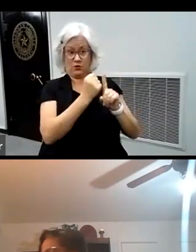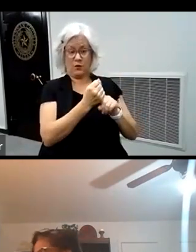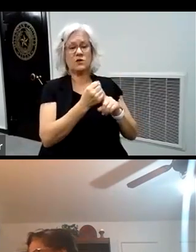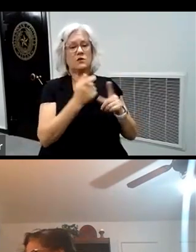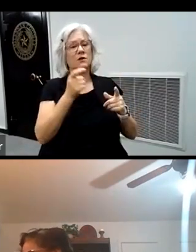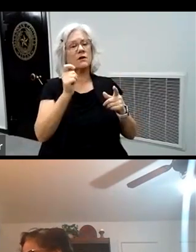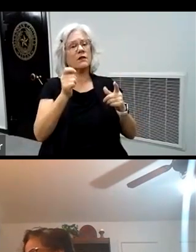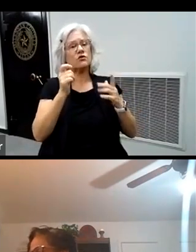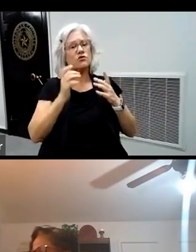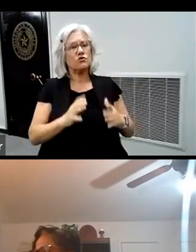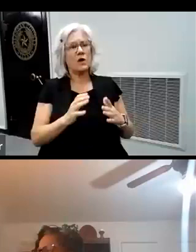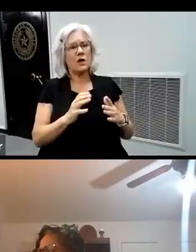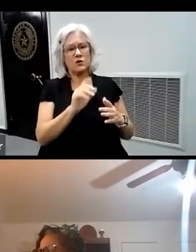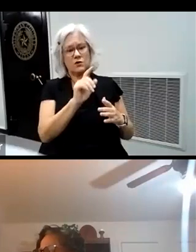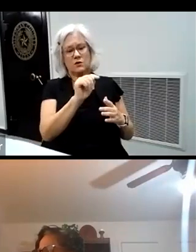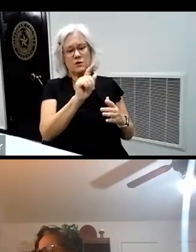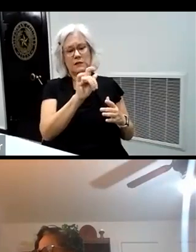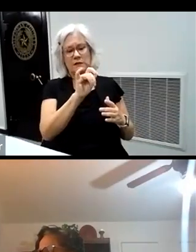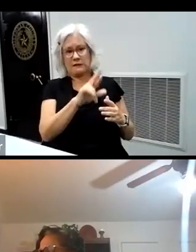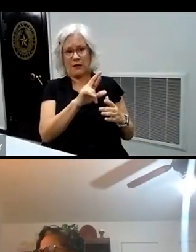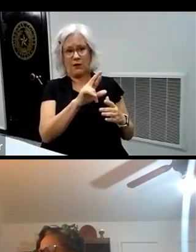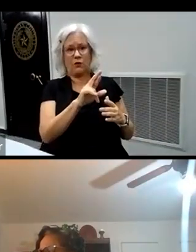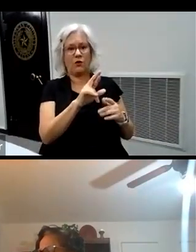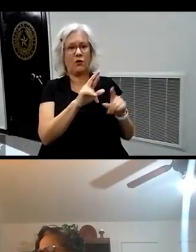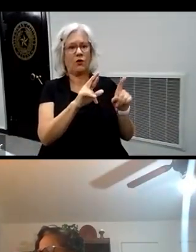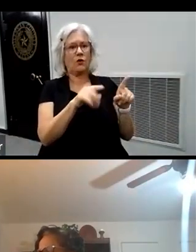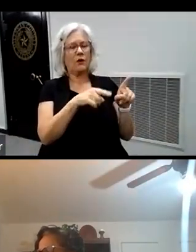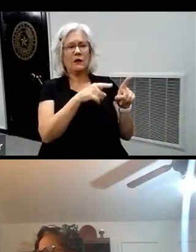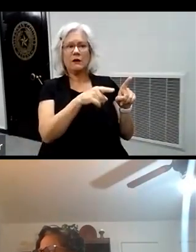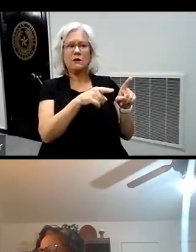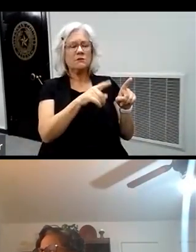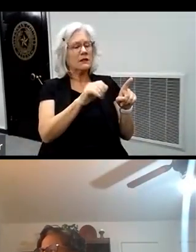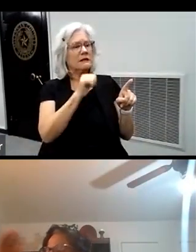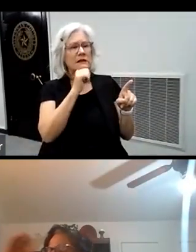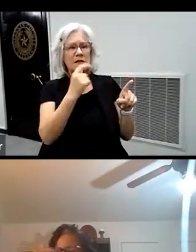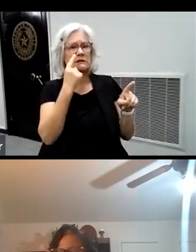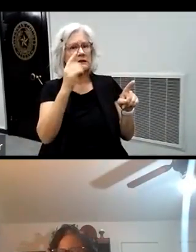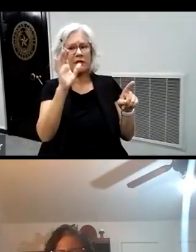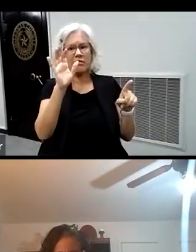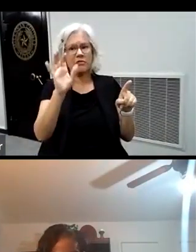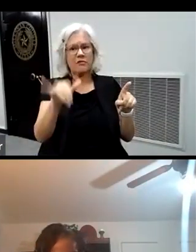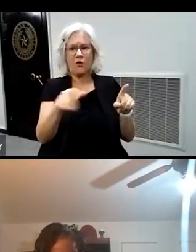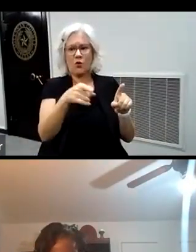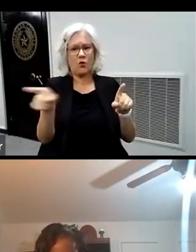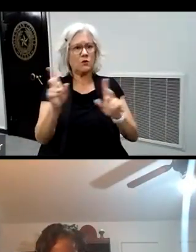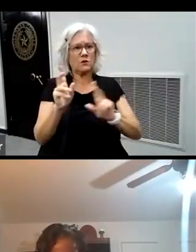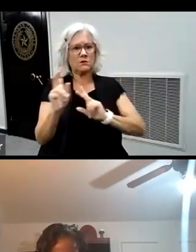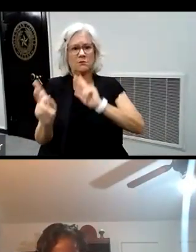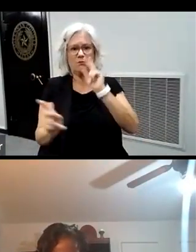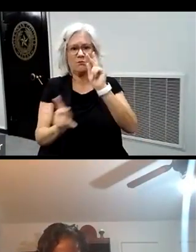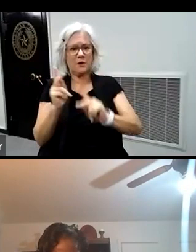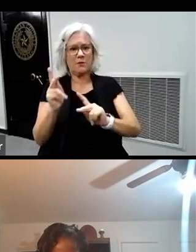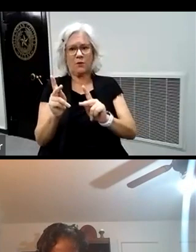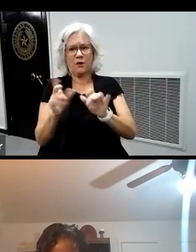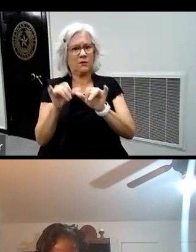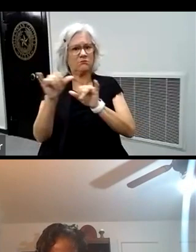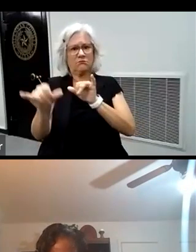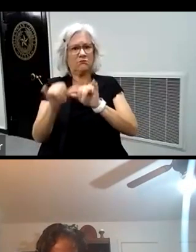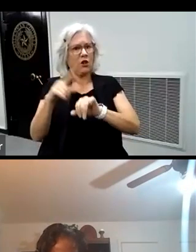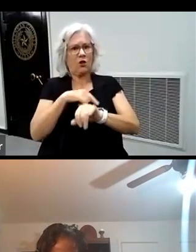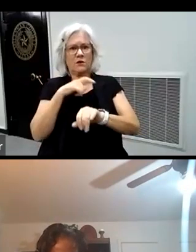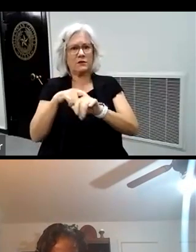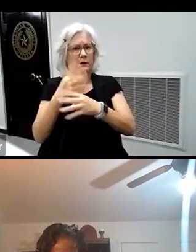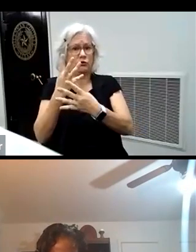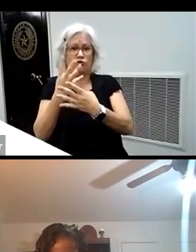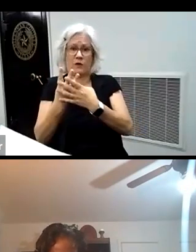Waco's municipal judge, doesn't foresee any Class C misdemeanors that would spend a significant amount of time in jail unless